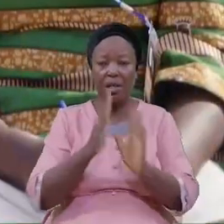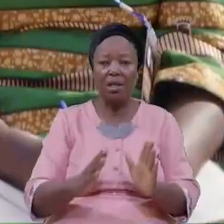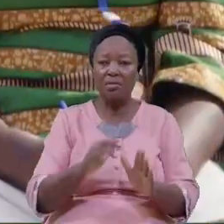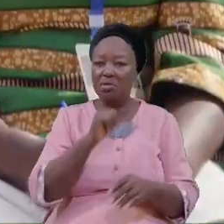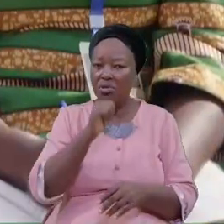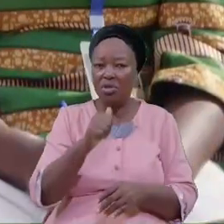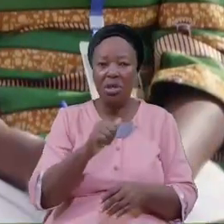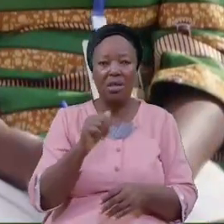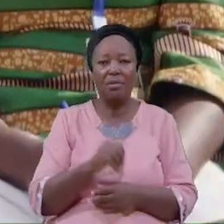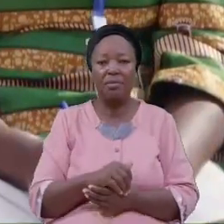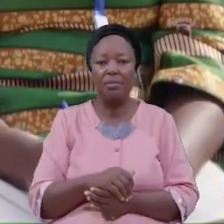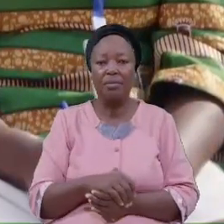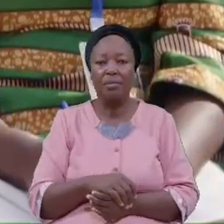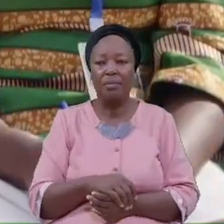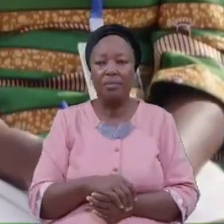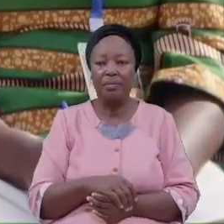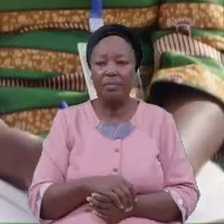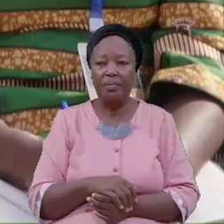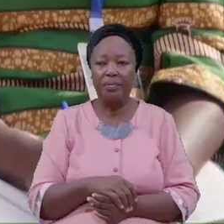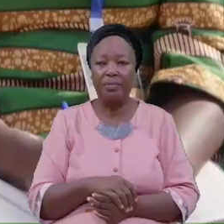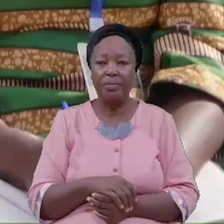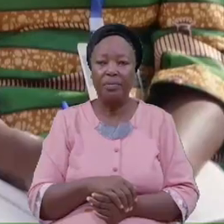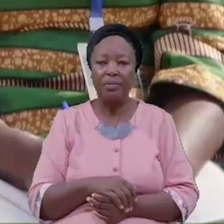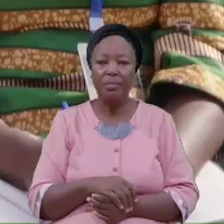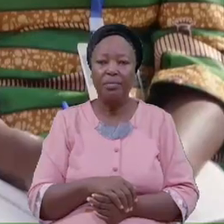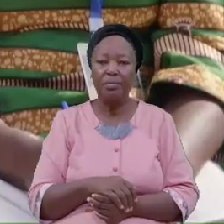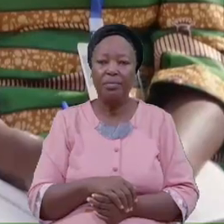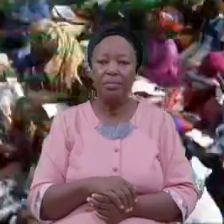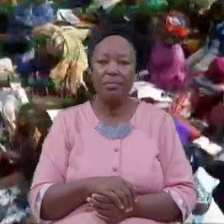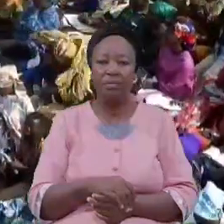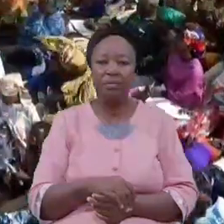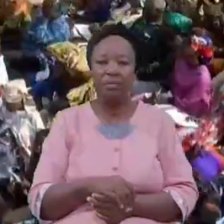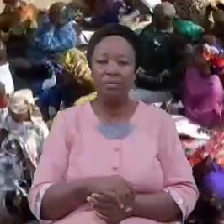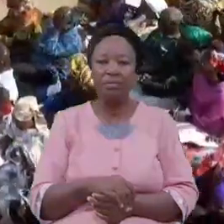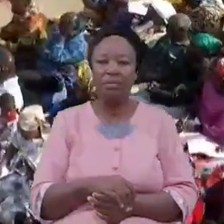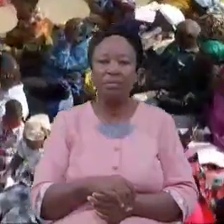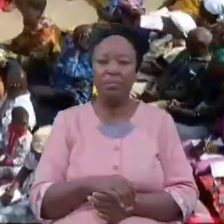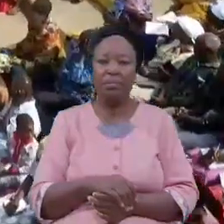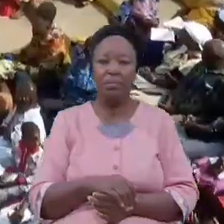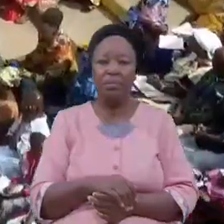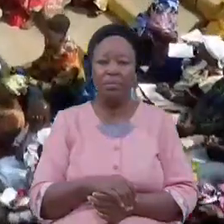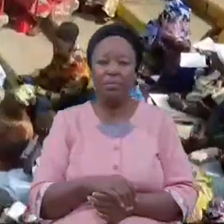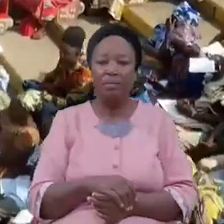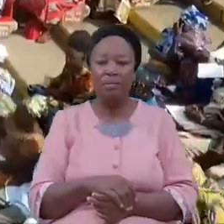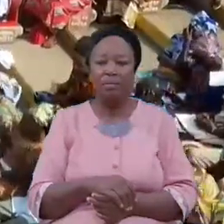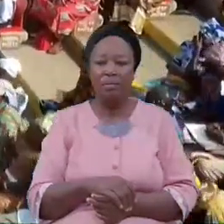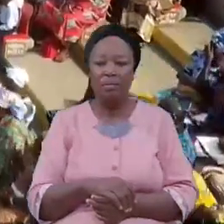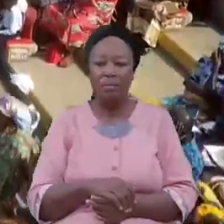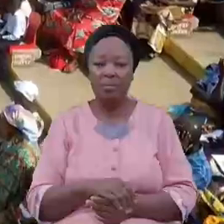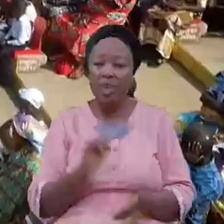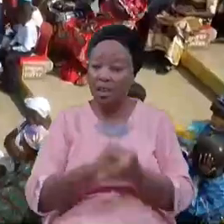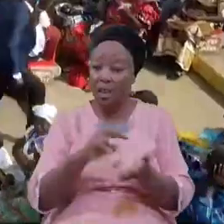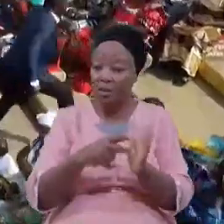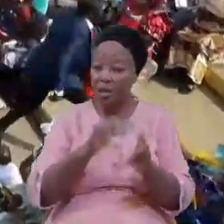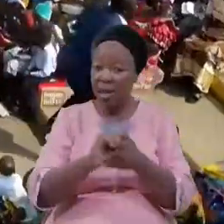dans le camp de l'armée n'était pas son problème. C'est la cupidité, c'est qu'il allait amasser. 36 personnes sont mortes. Est-ce que cela avait le cœur pur? Est-ce que